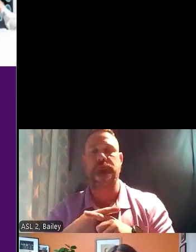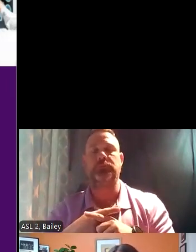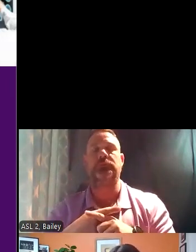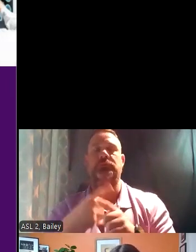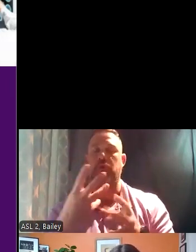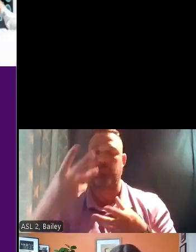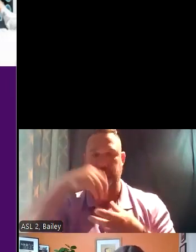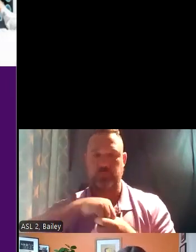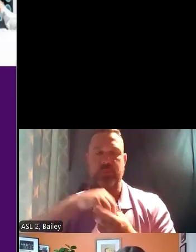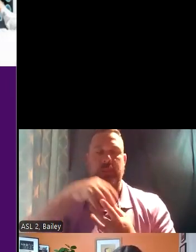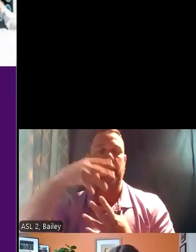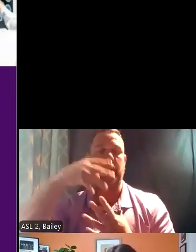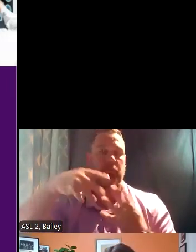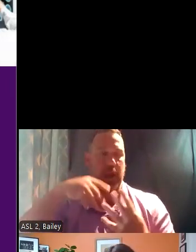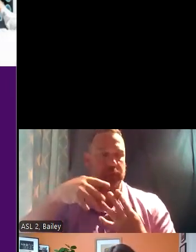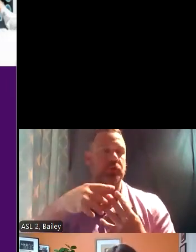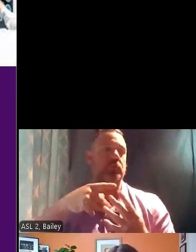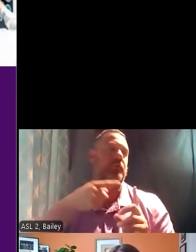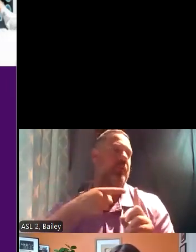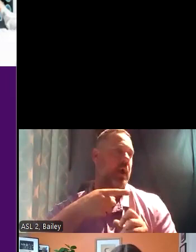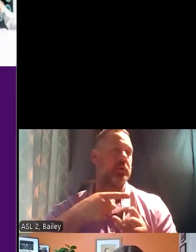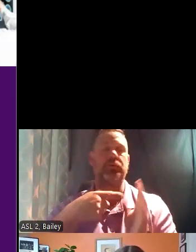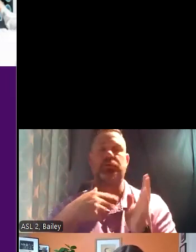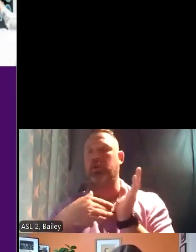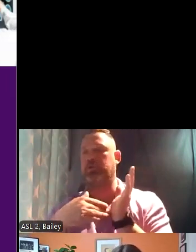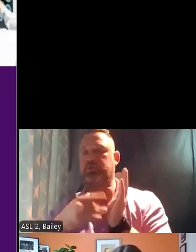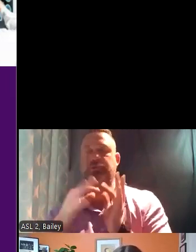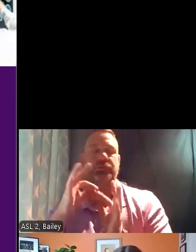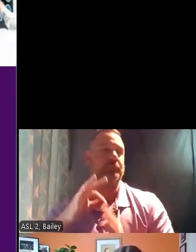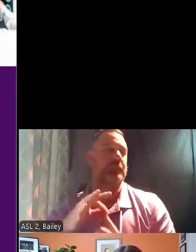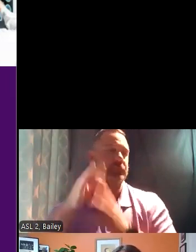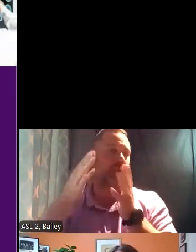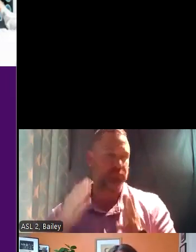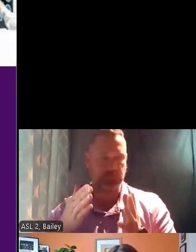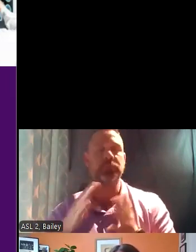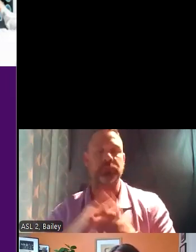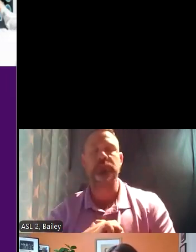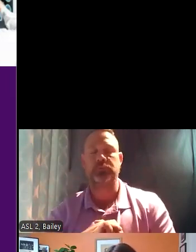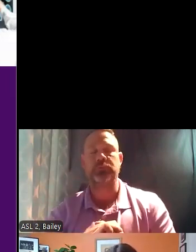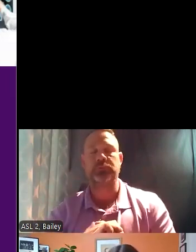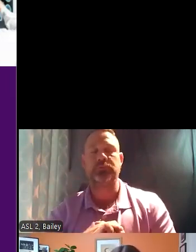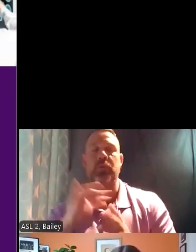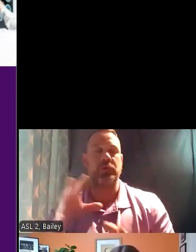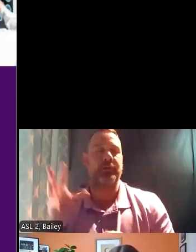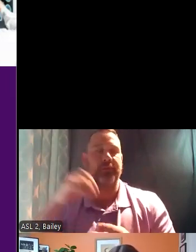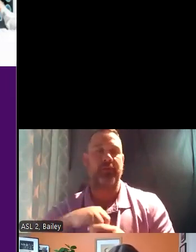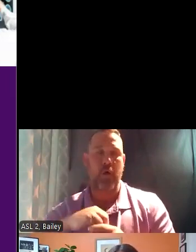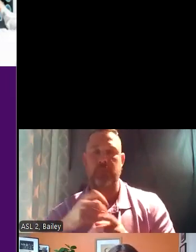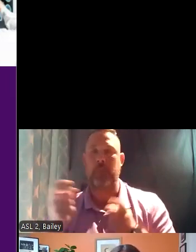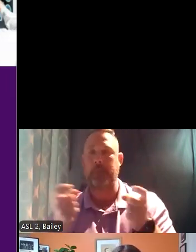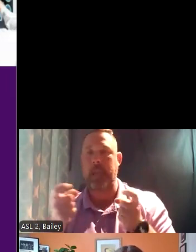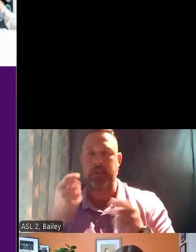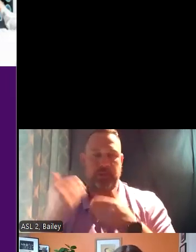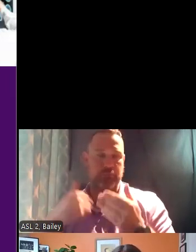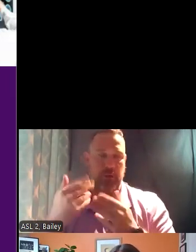encompasses interactions with primary care, with providers, with specialists, those involved in managing chronic care, as well